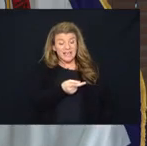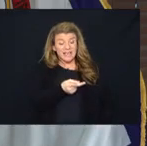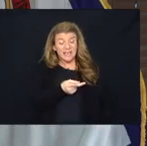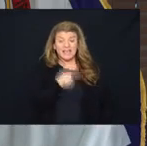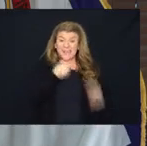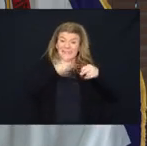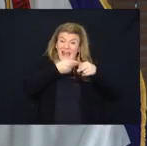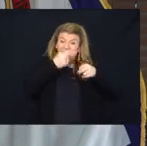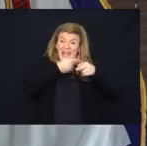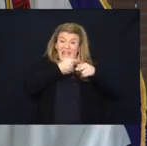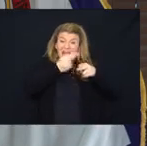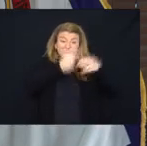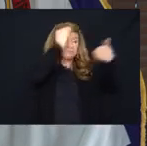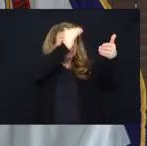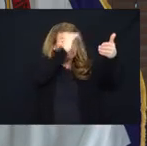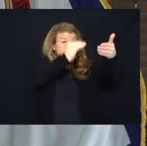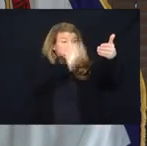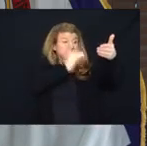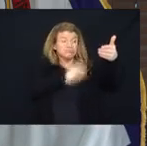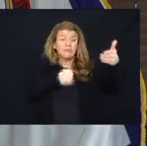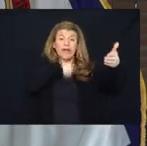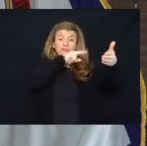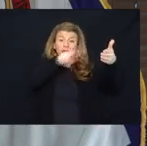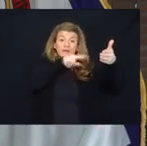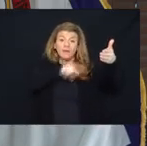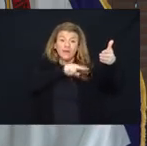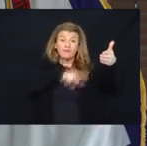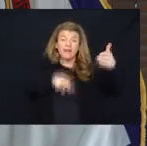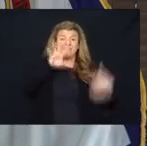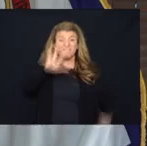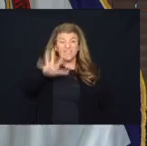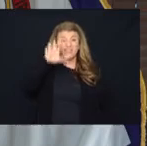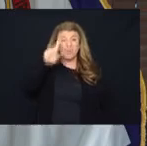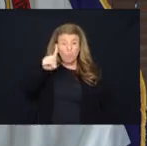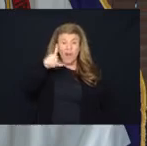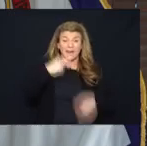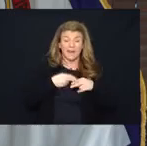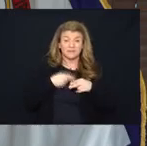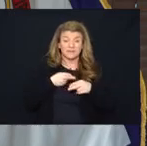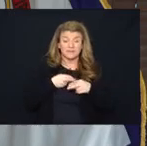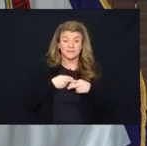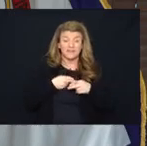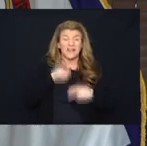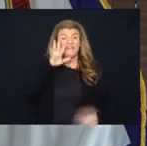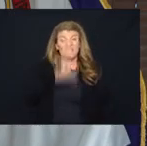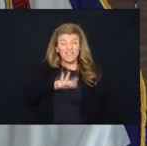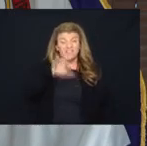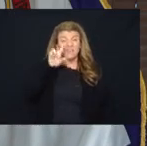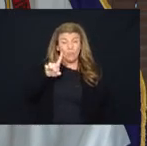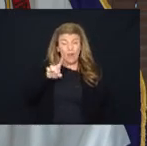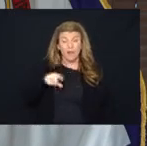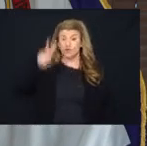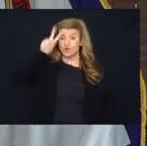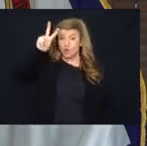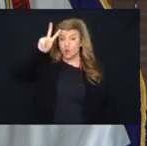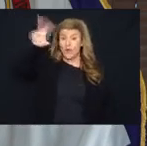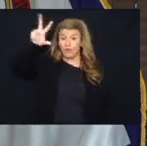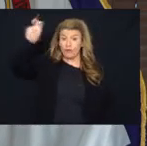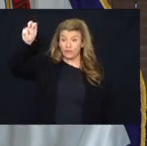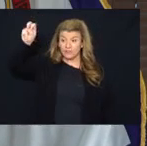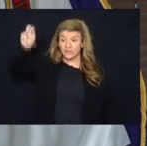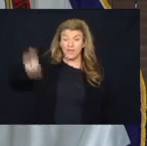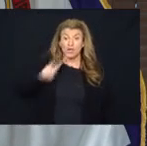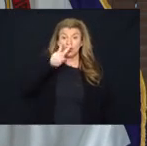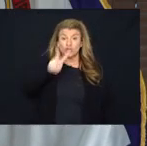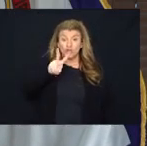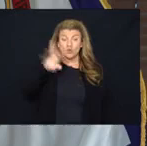these names of people that I just read? 51 names, 2 in their 30s, 2